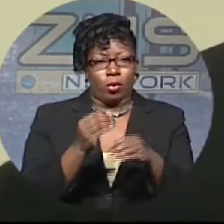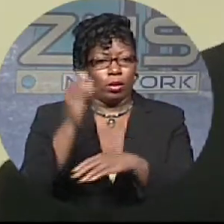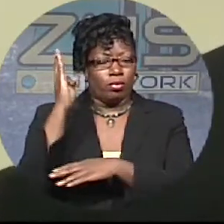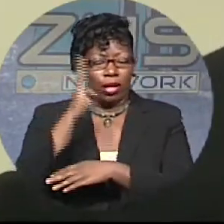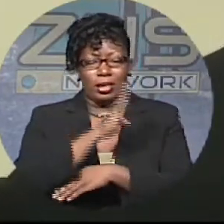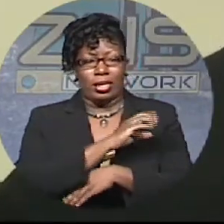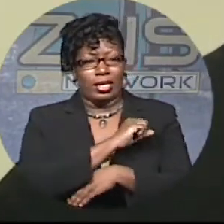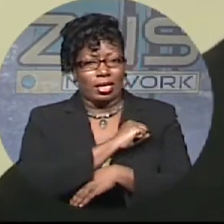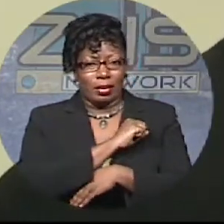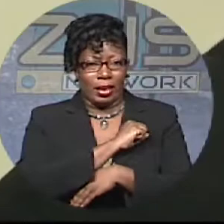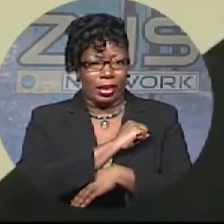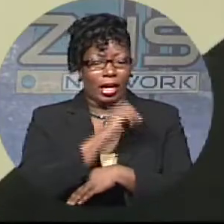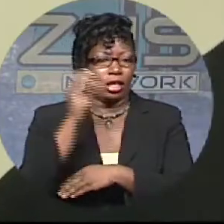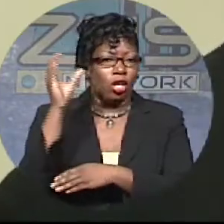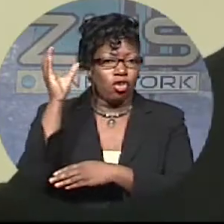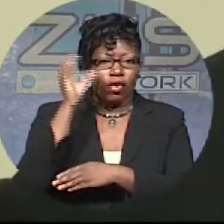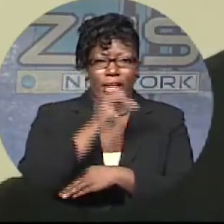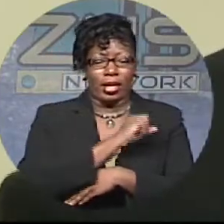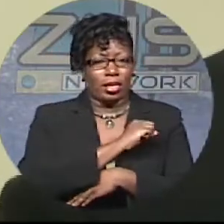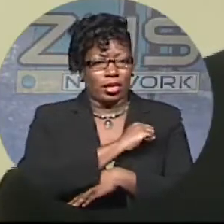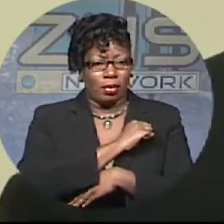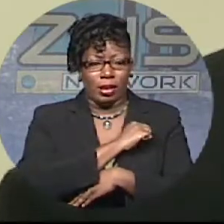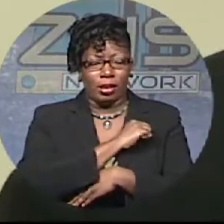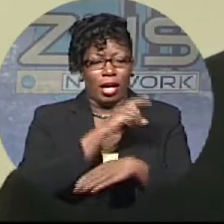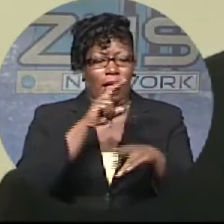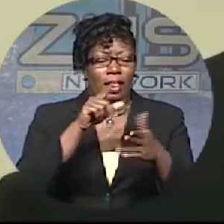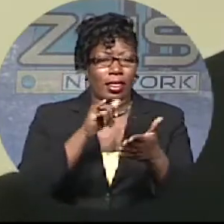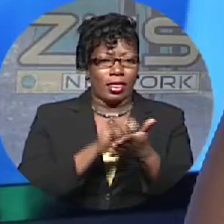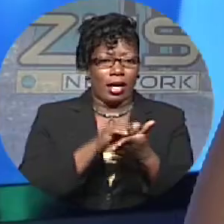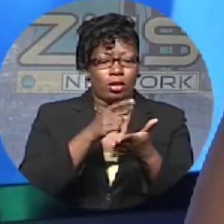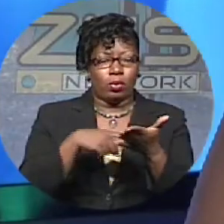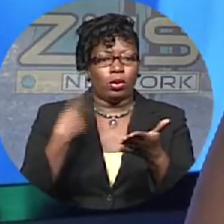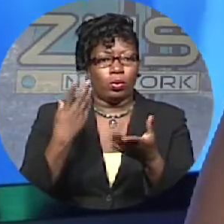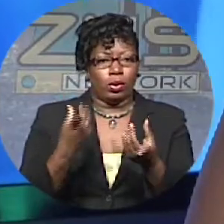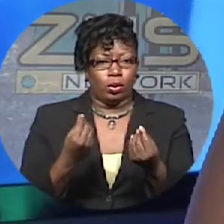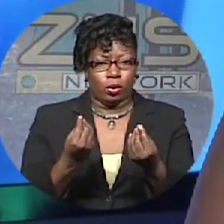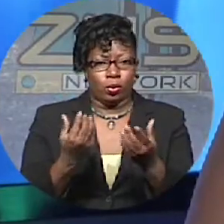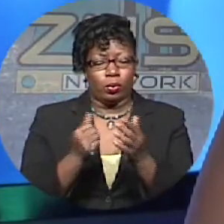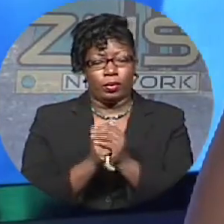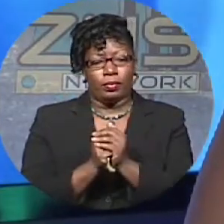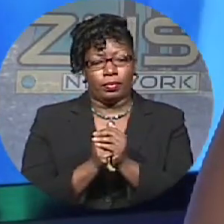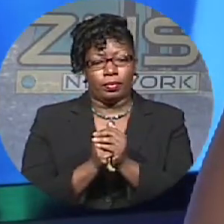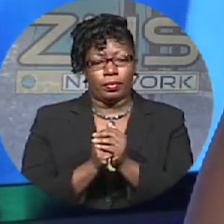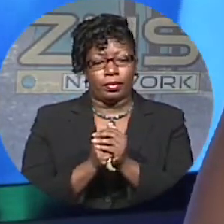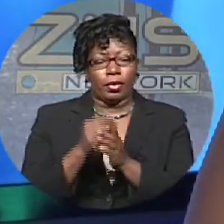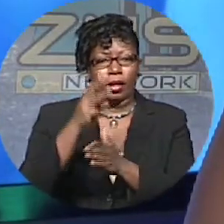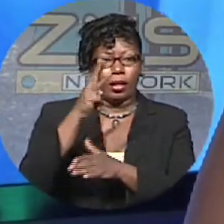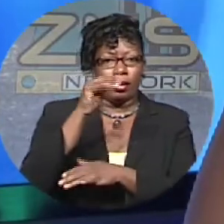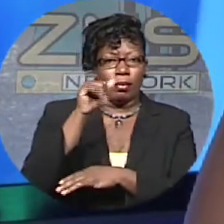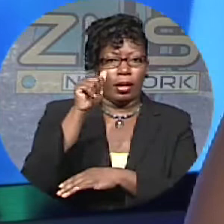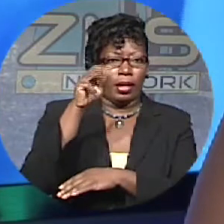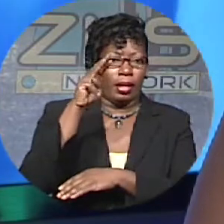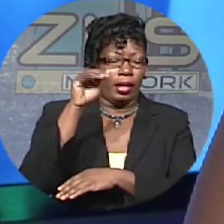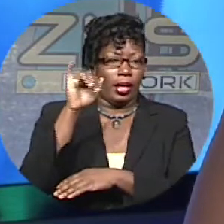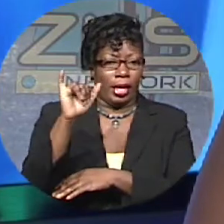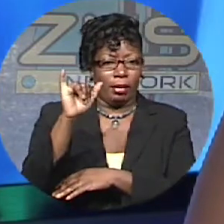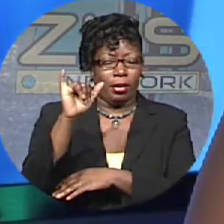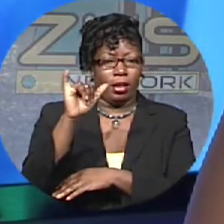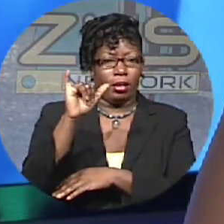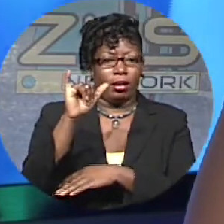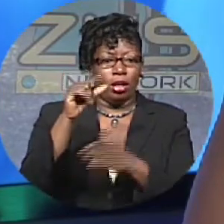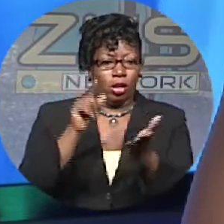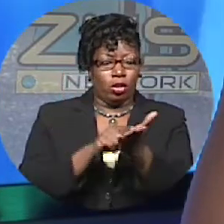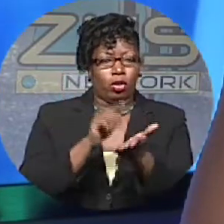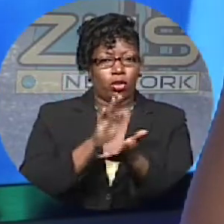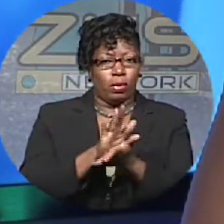They're investors too. But, that's what we do. The Miami Herald is tonight reporting that Cuban